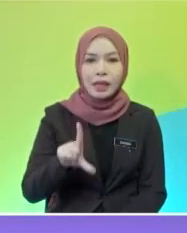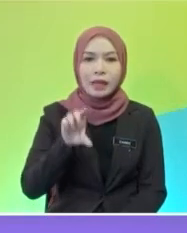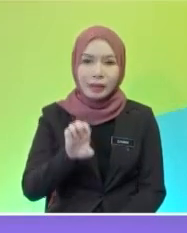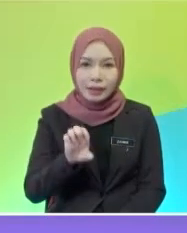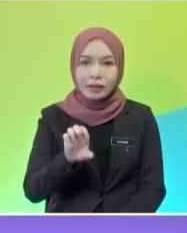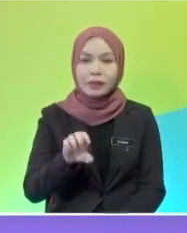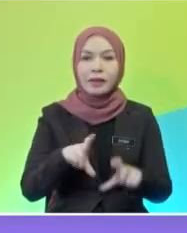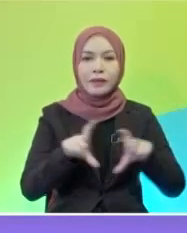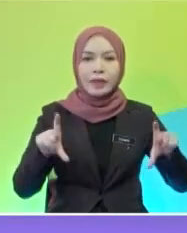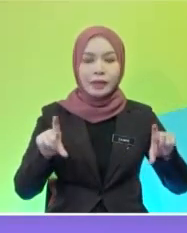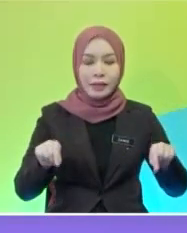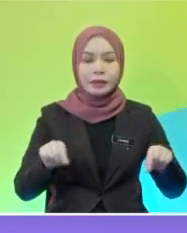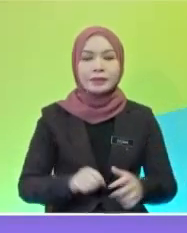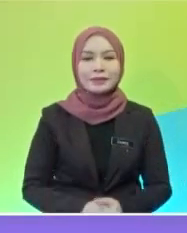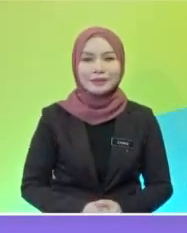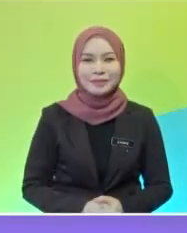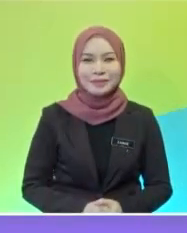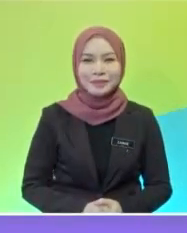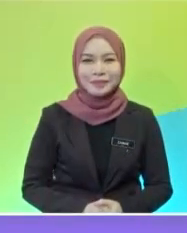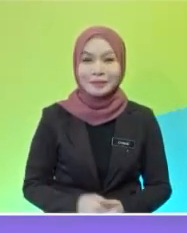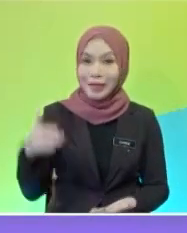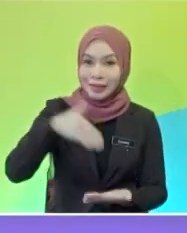RECTANGLE. Rectangle. Again.